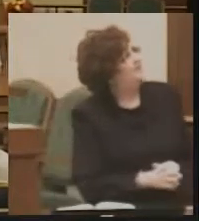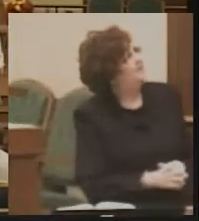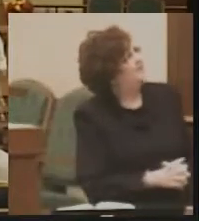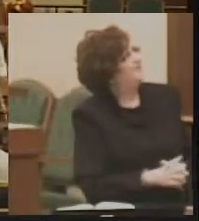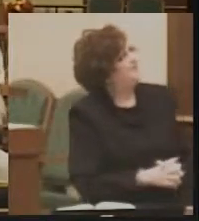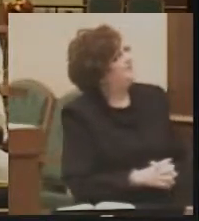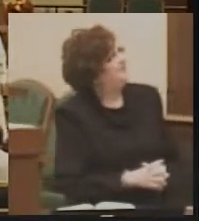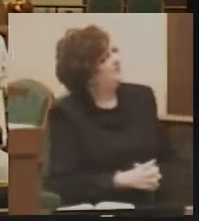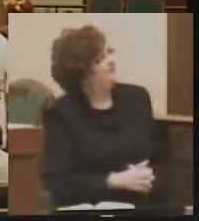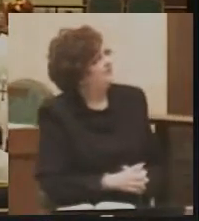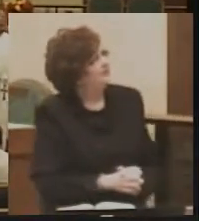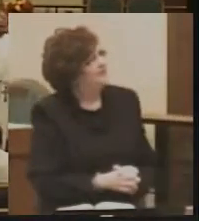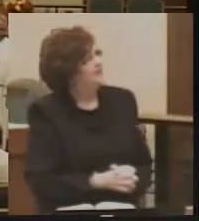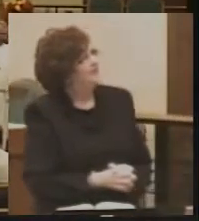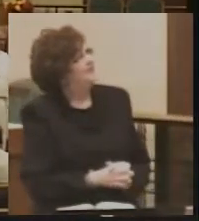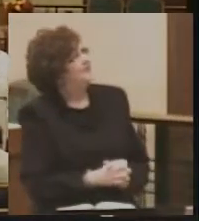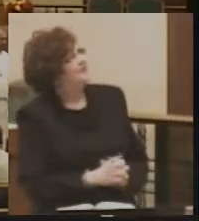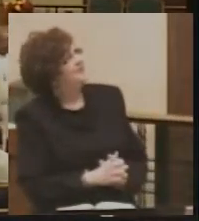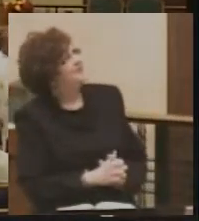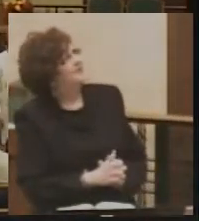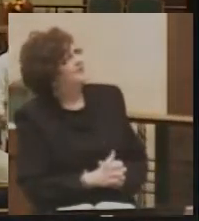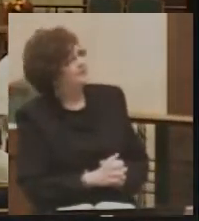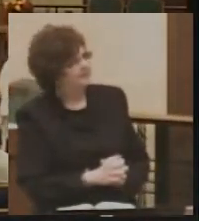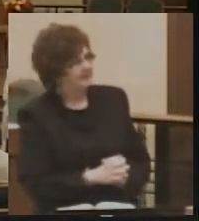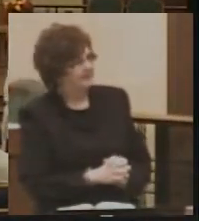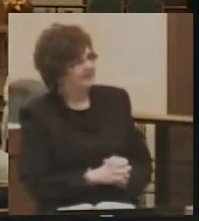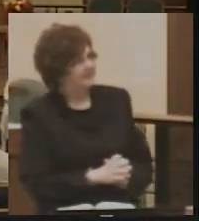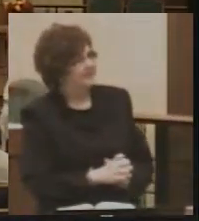Thank you.